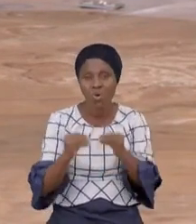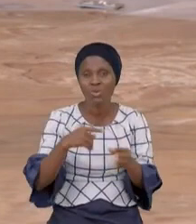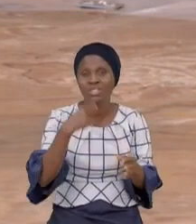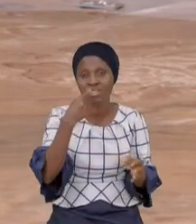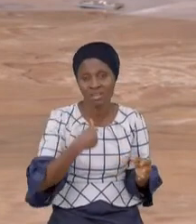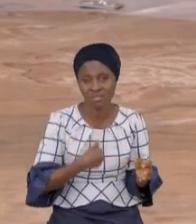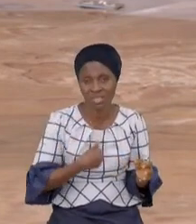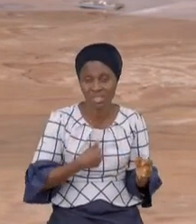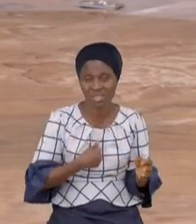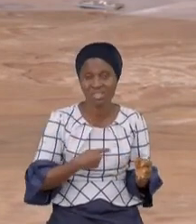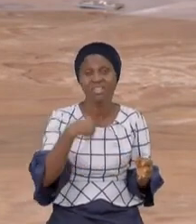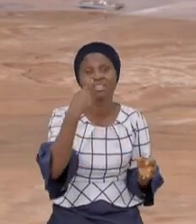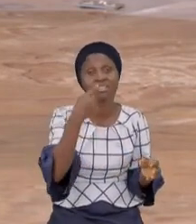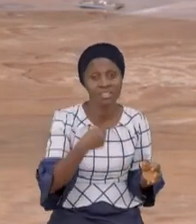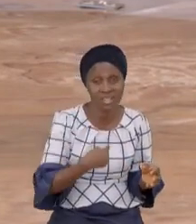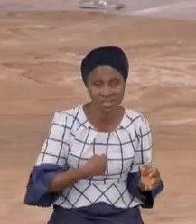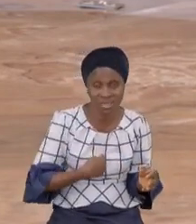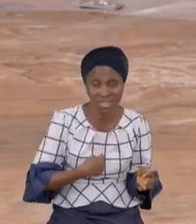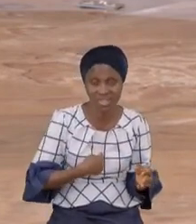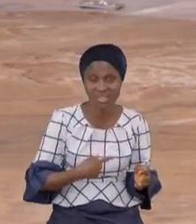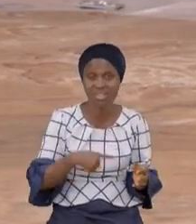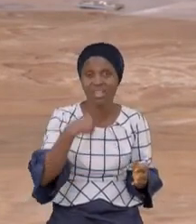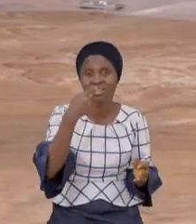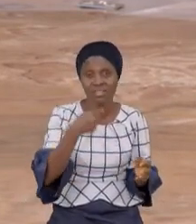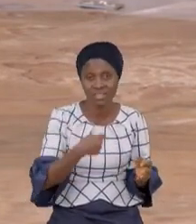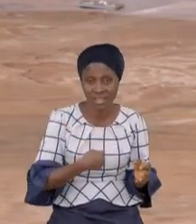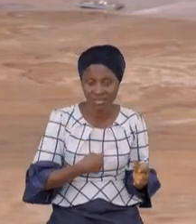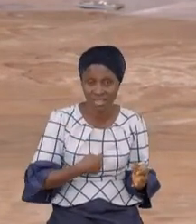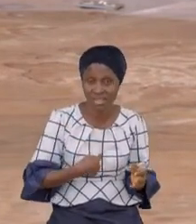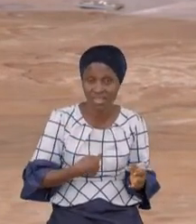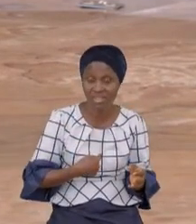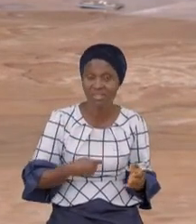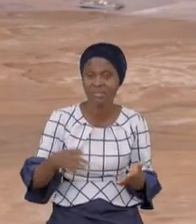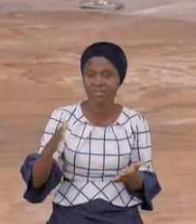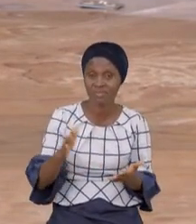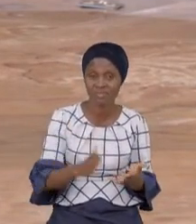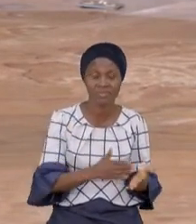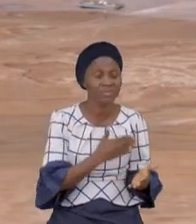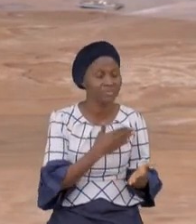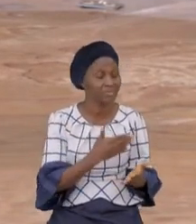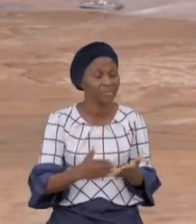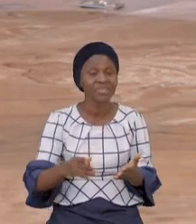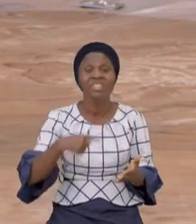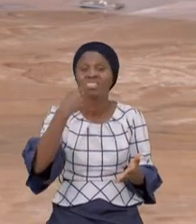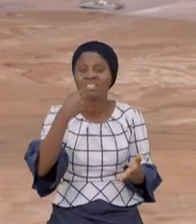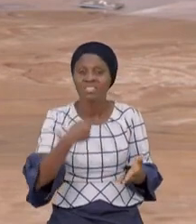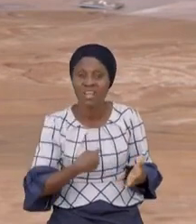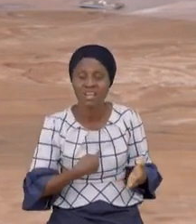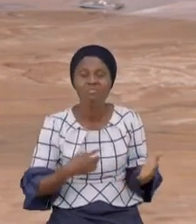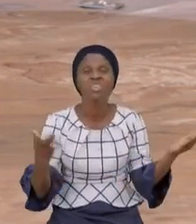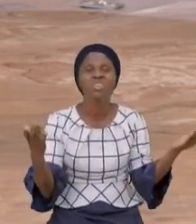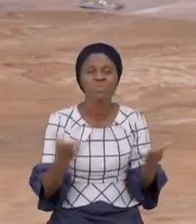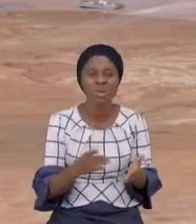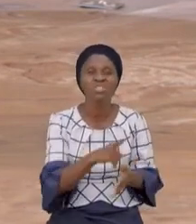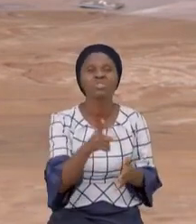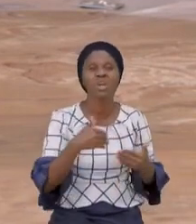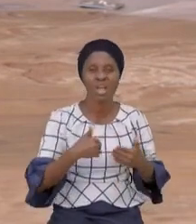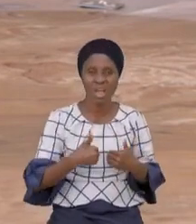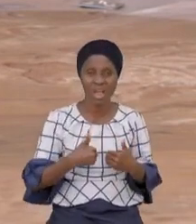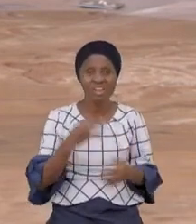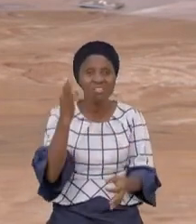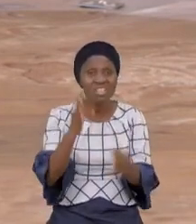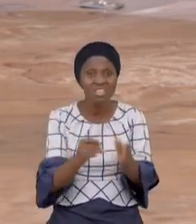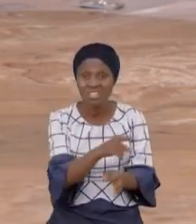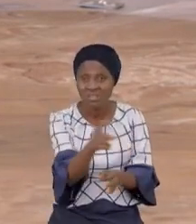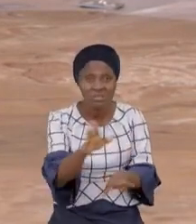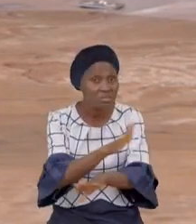Oh, tell me, tell me, tell me, tell me what you have. Tell me what you